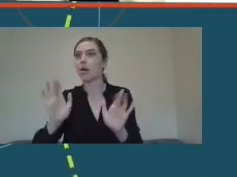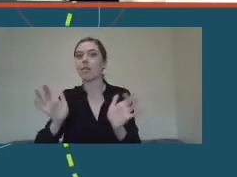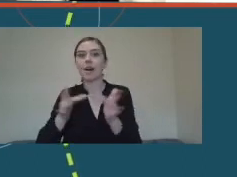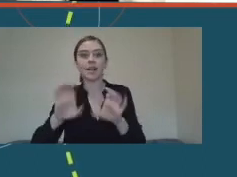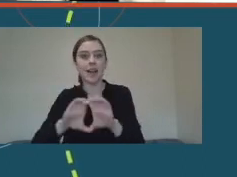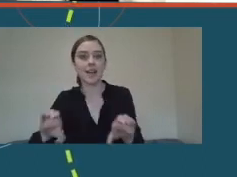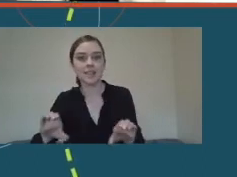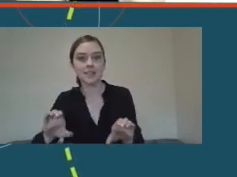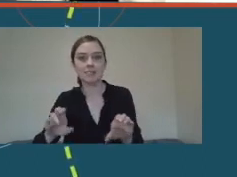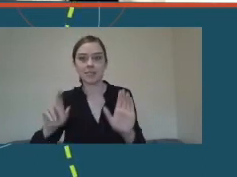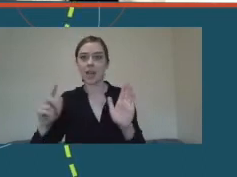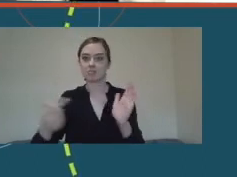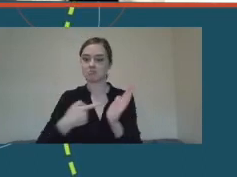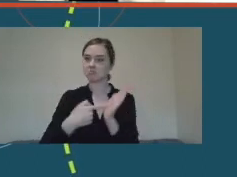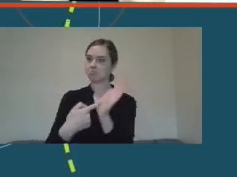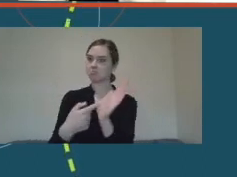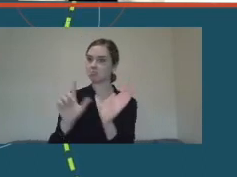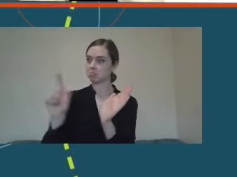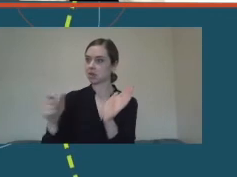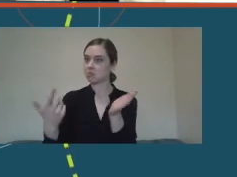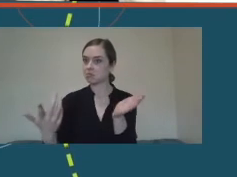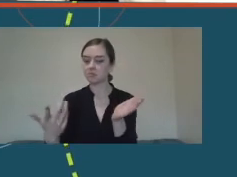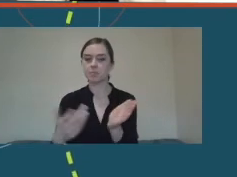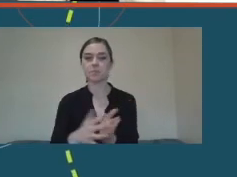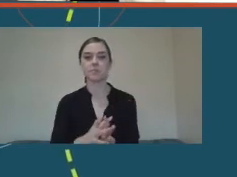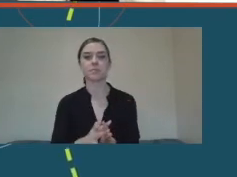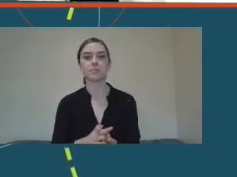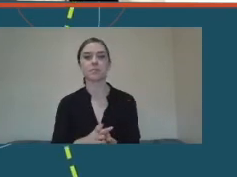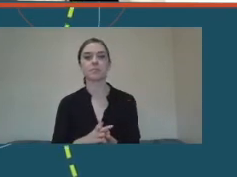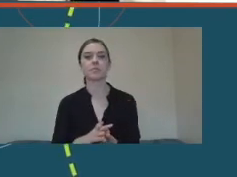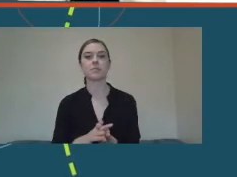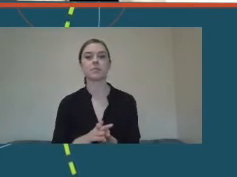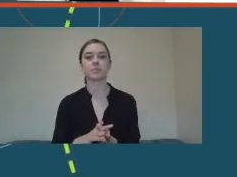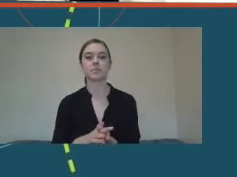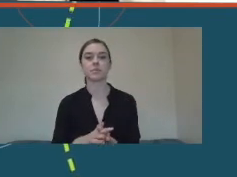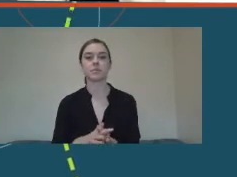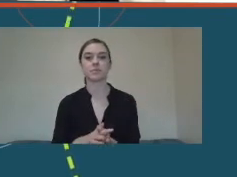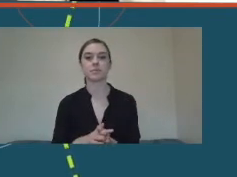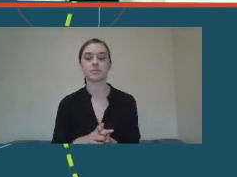in, you know, understanding a bit more about one or more of these wellness domains?